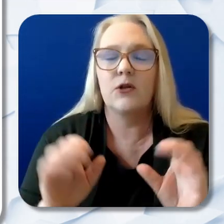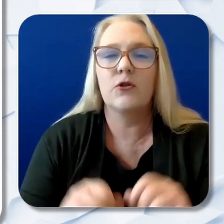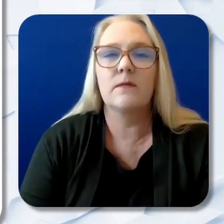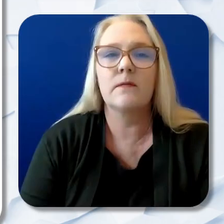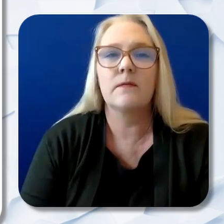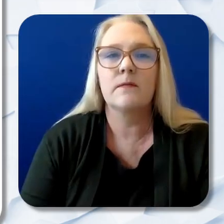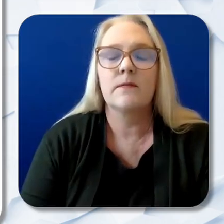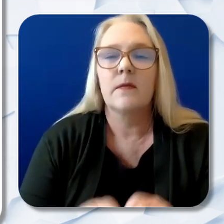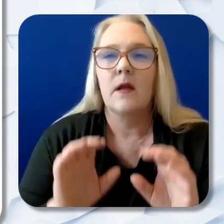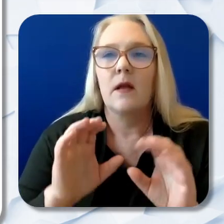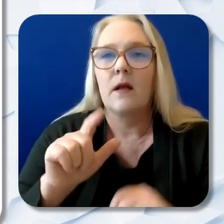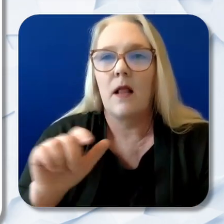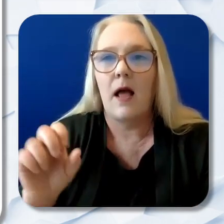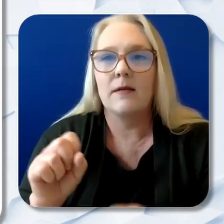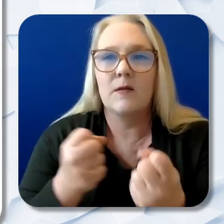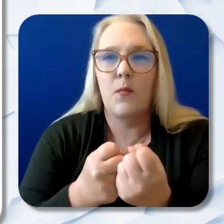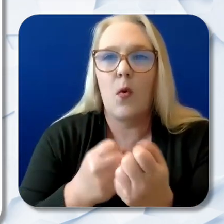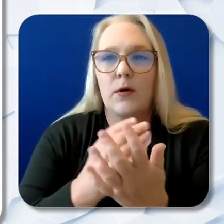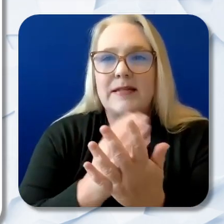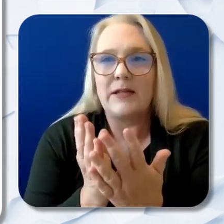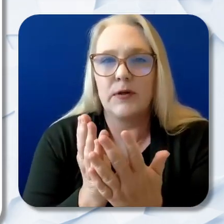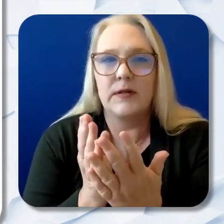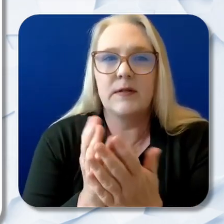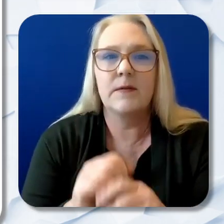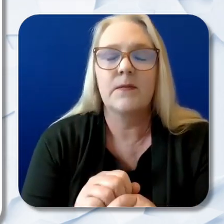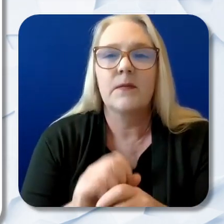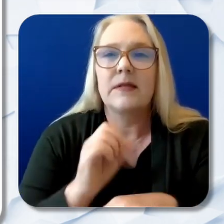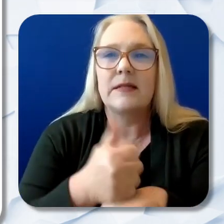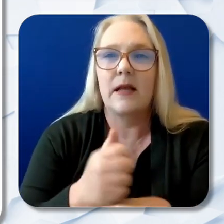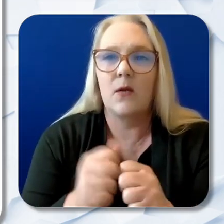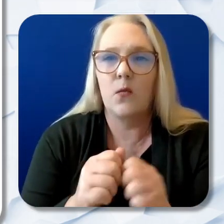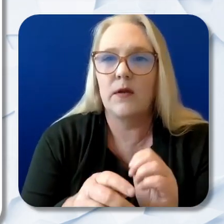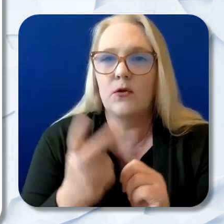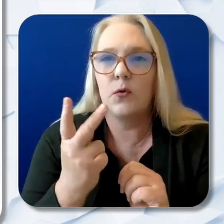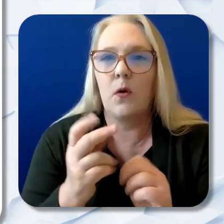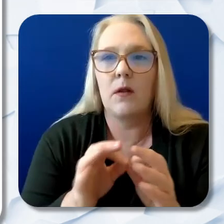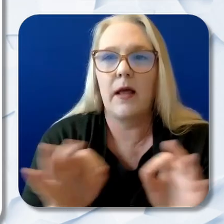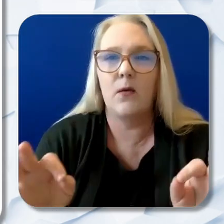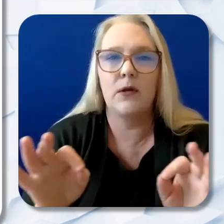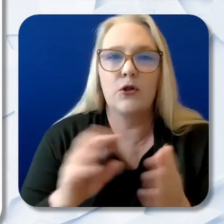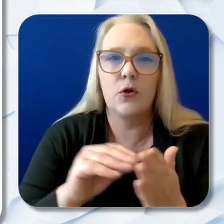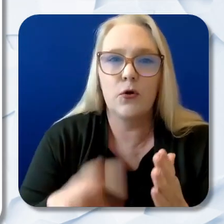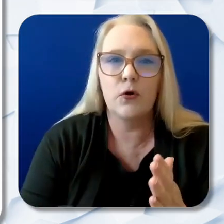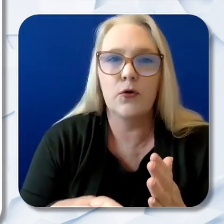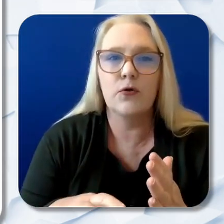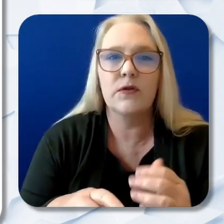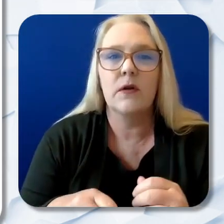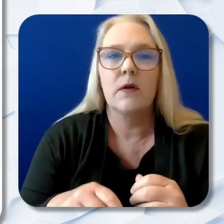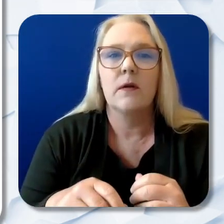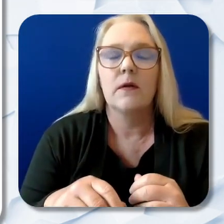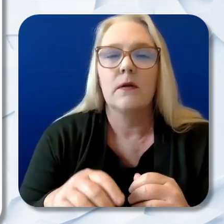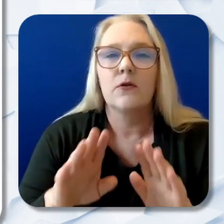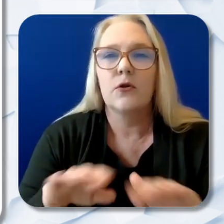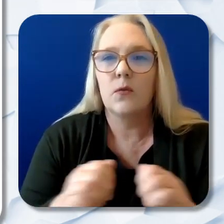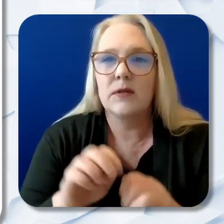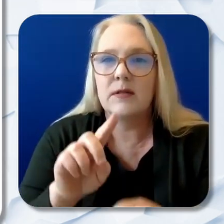class support series, which includes settings with dual language learners, settings with children with disabilities, reducing